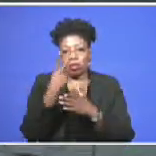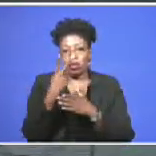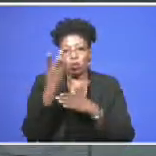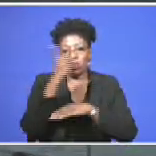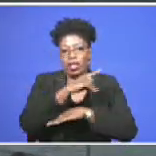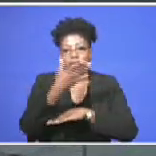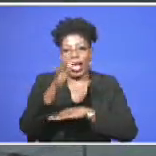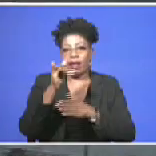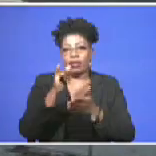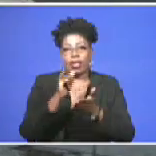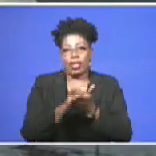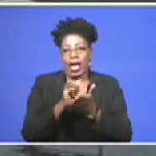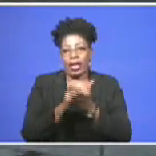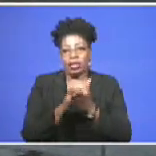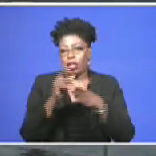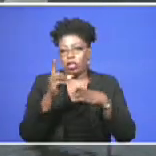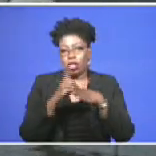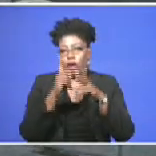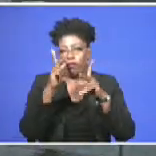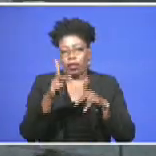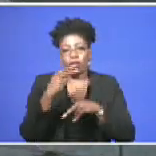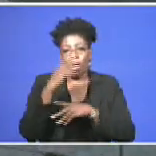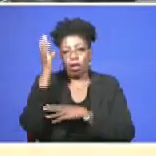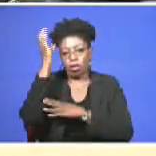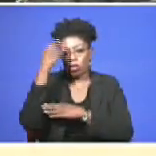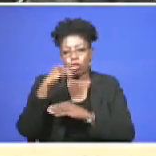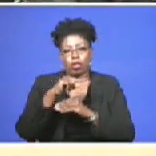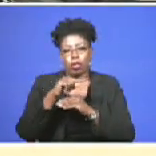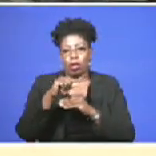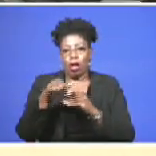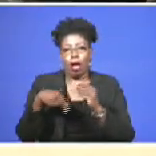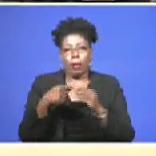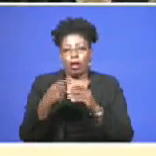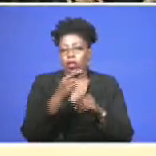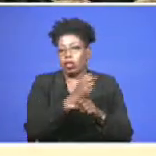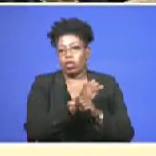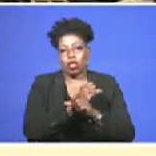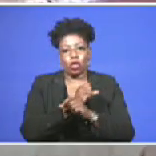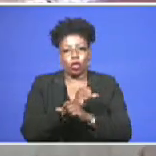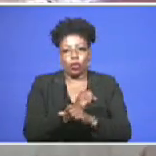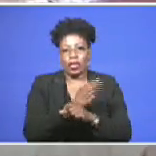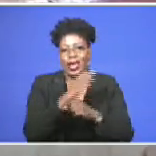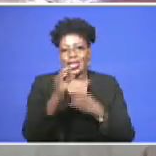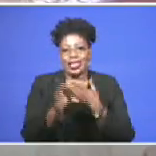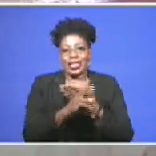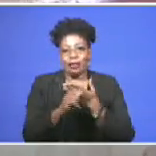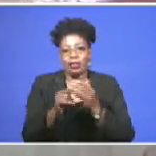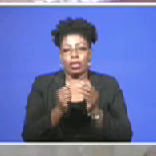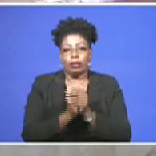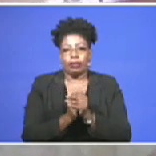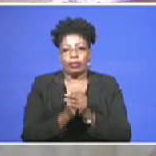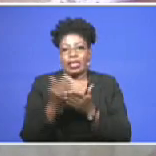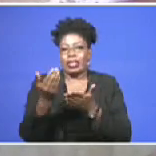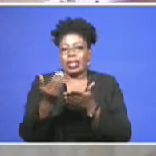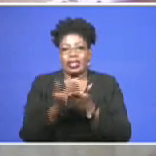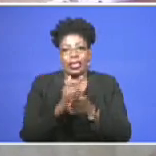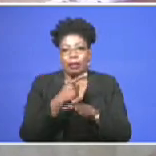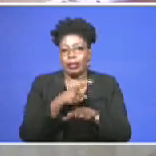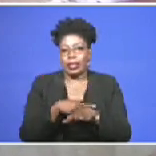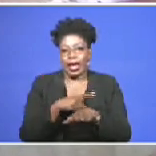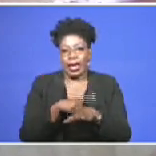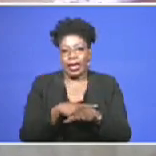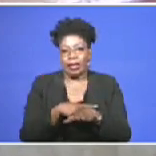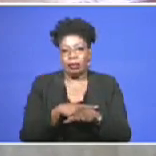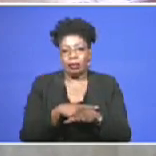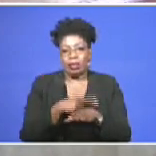event, Potoski dock vendors are concerned over their security and safety. Sometimes, let's